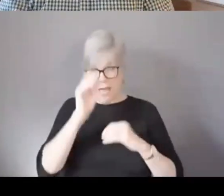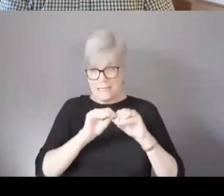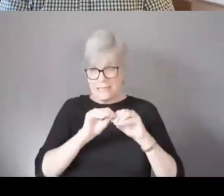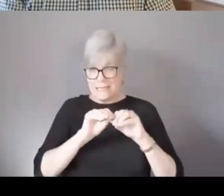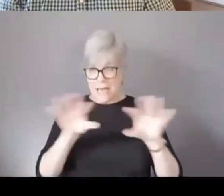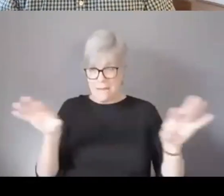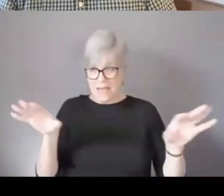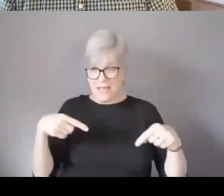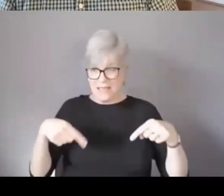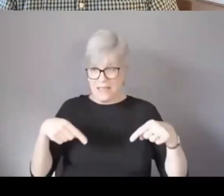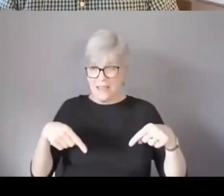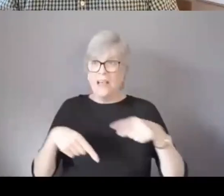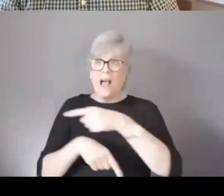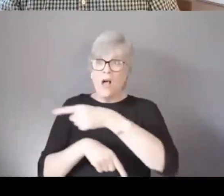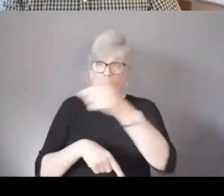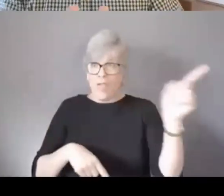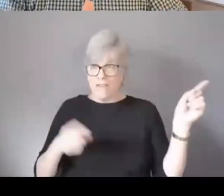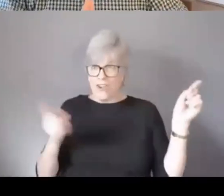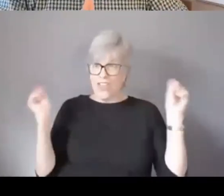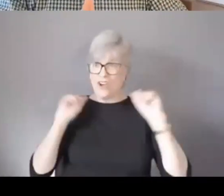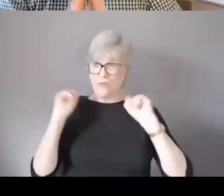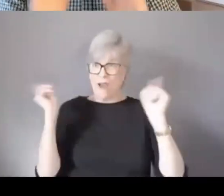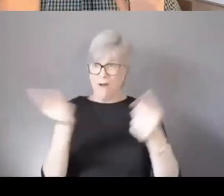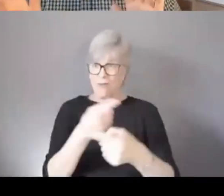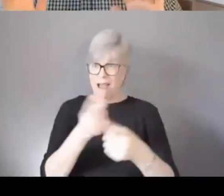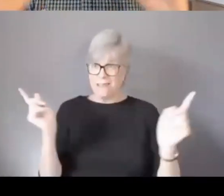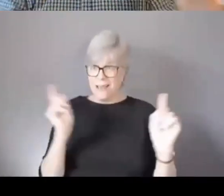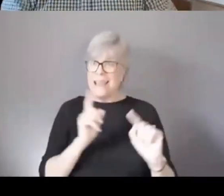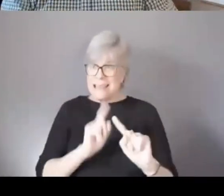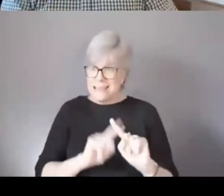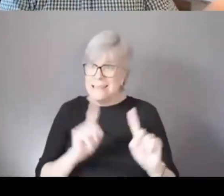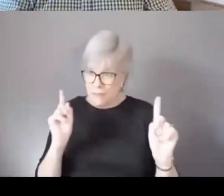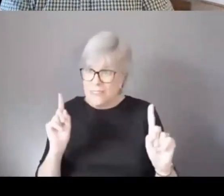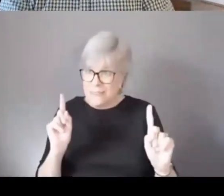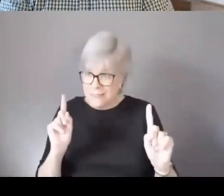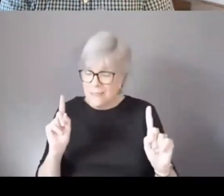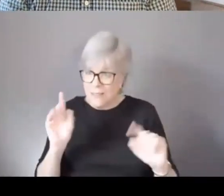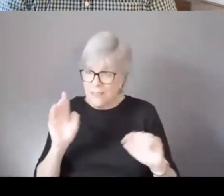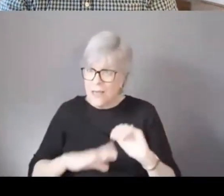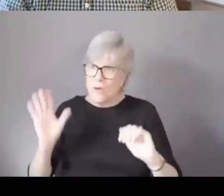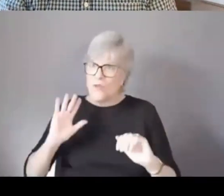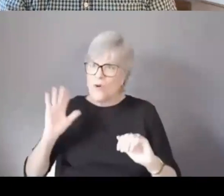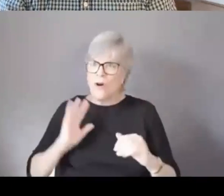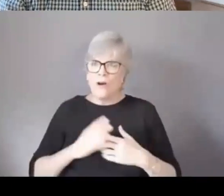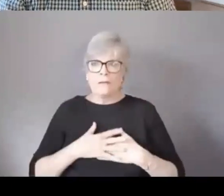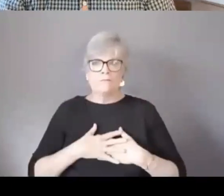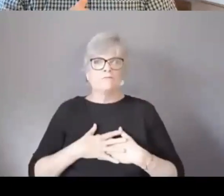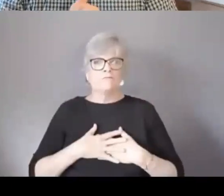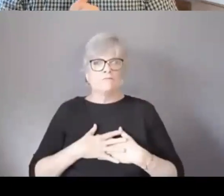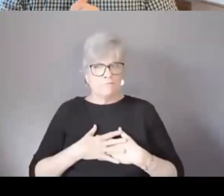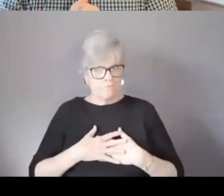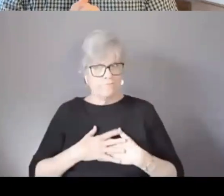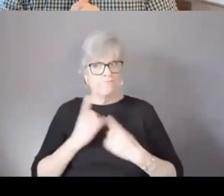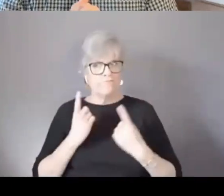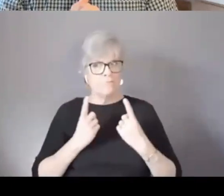us is kind of different than what we've known before. And so it makes sense that we might feel like, okay, what's happening? When is this going to change? What's going to happen?